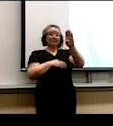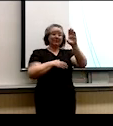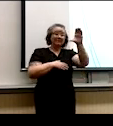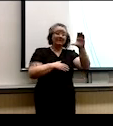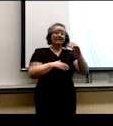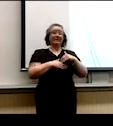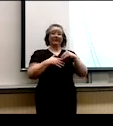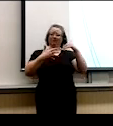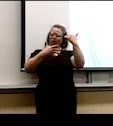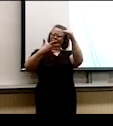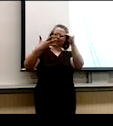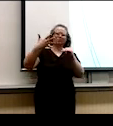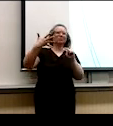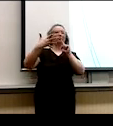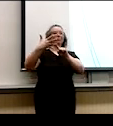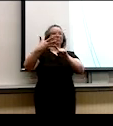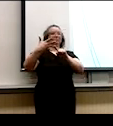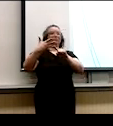B12.